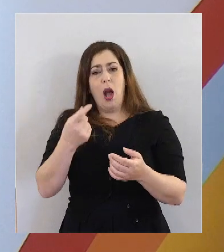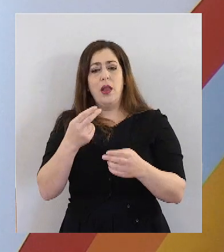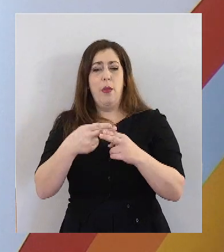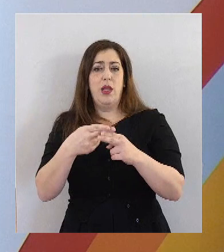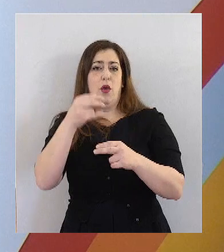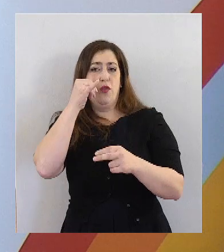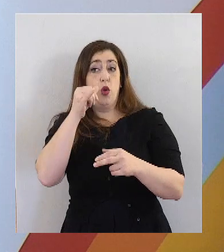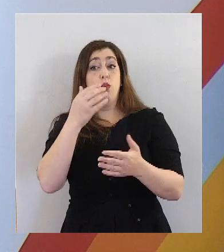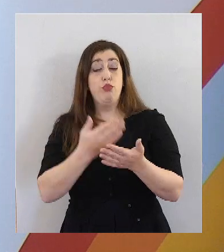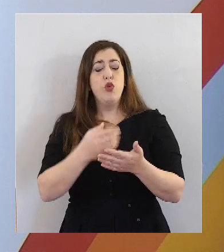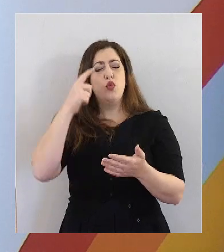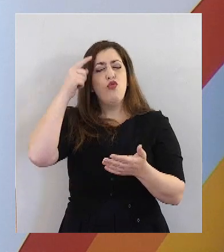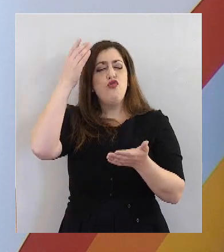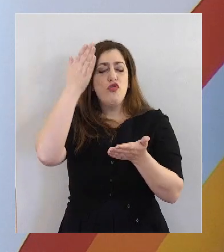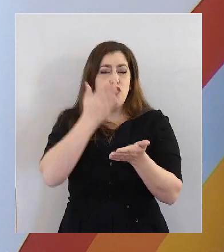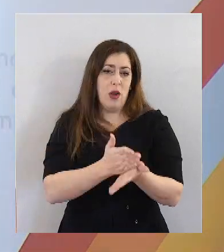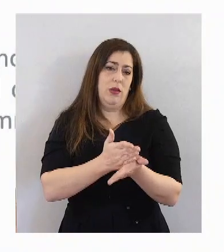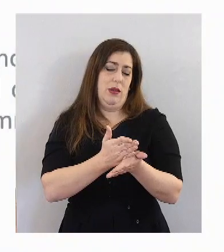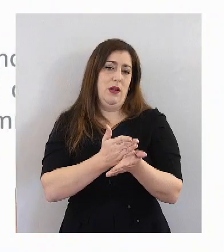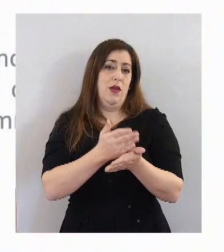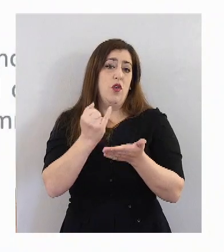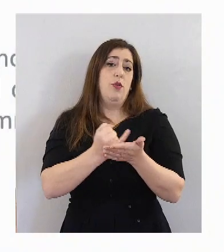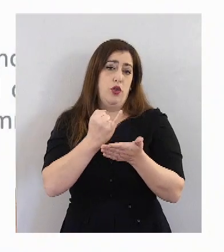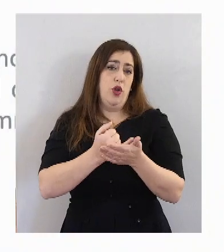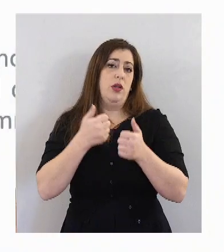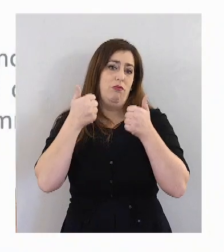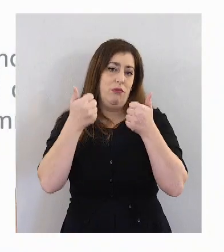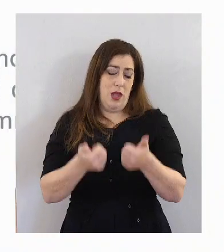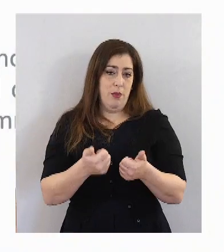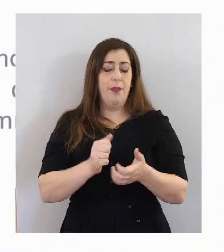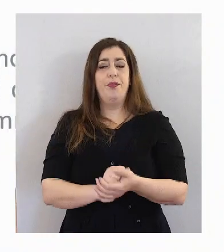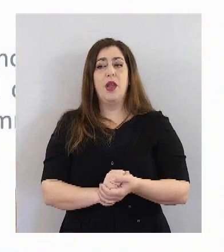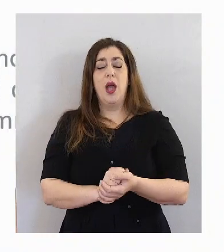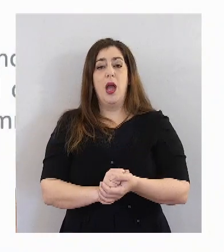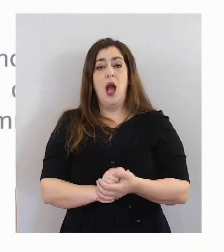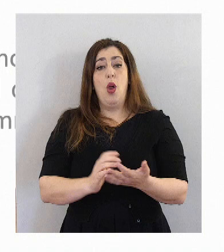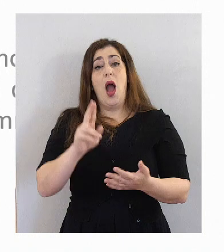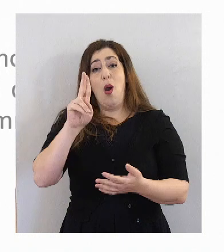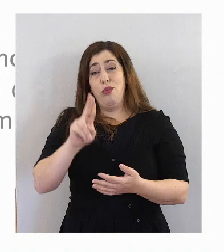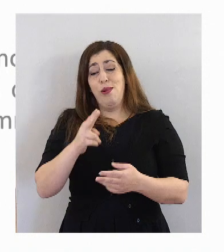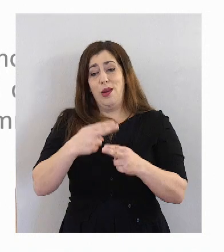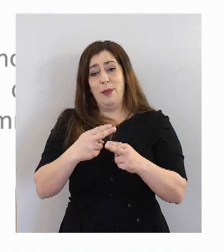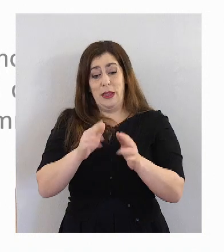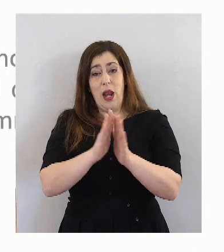included a leaflet campaign to be disseminated mainly through healthcare settings,